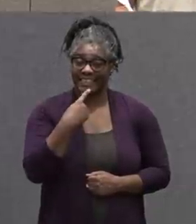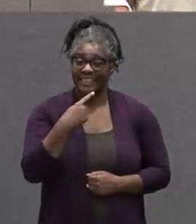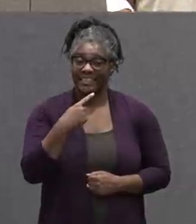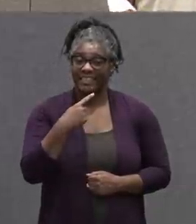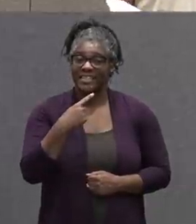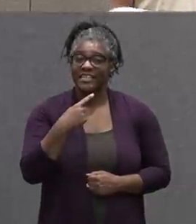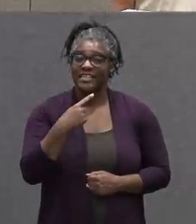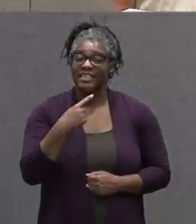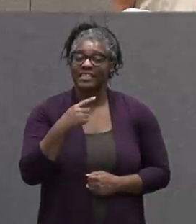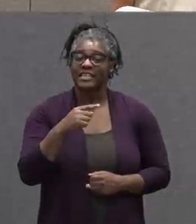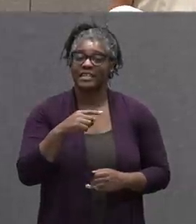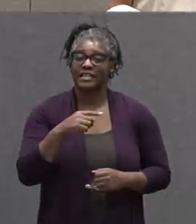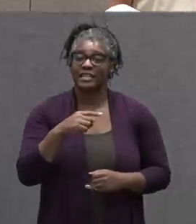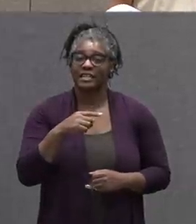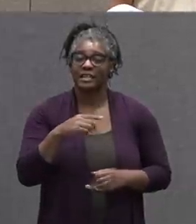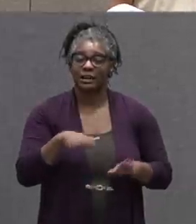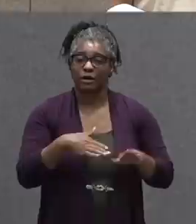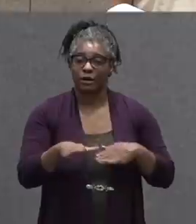steps.